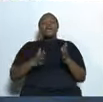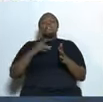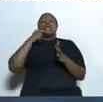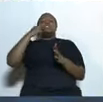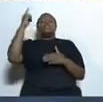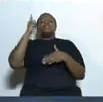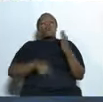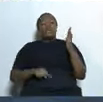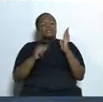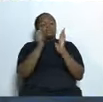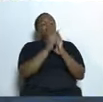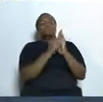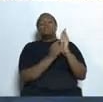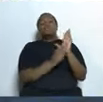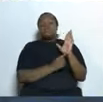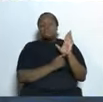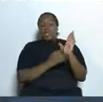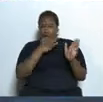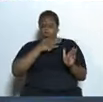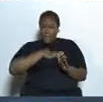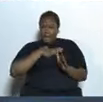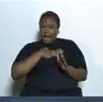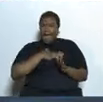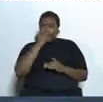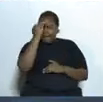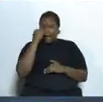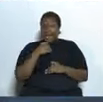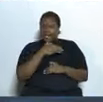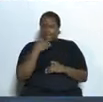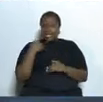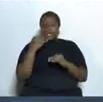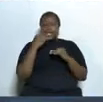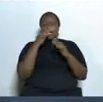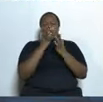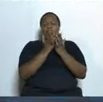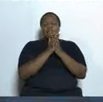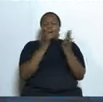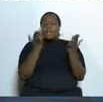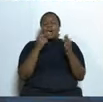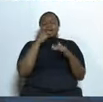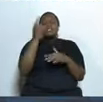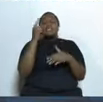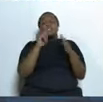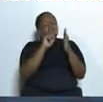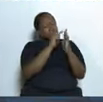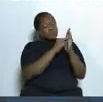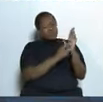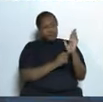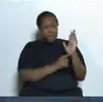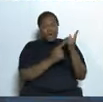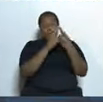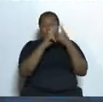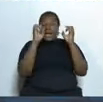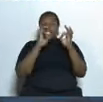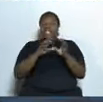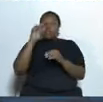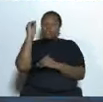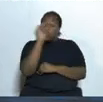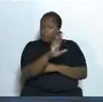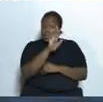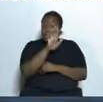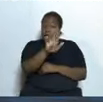this. My priest says this. If you put your